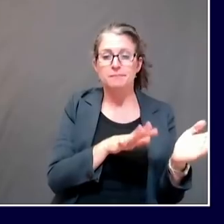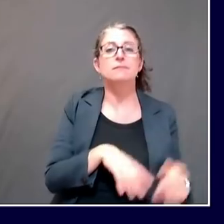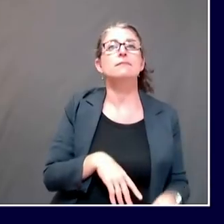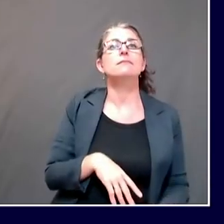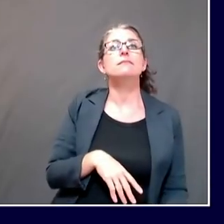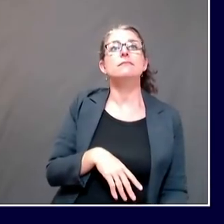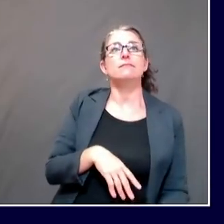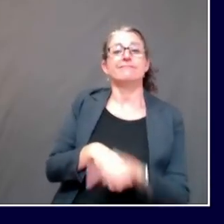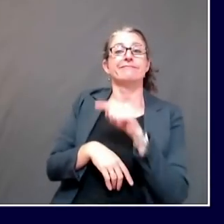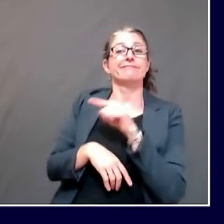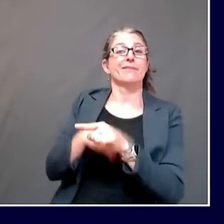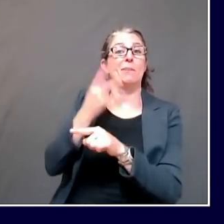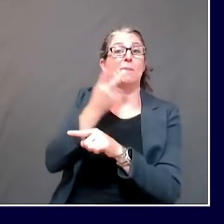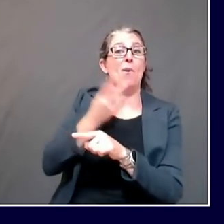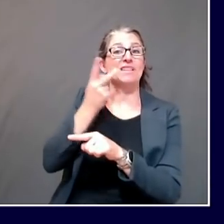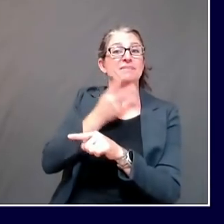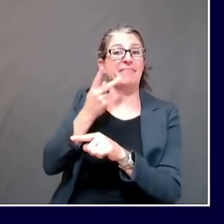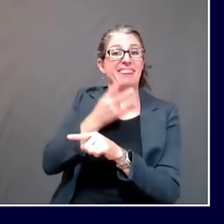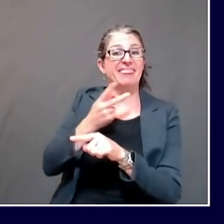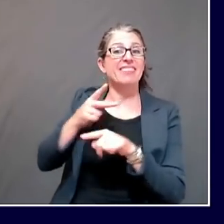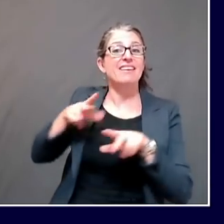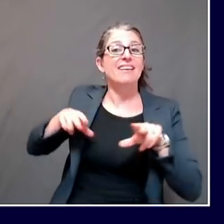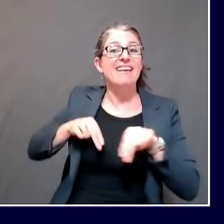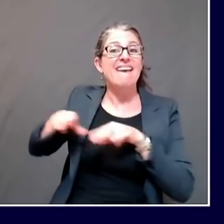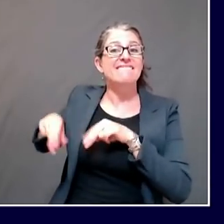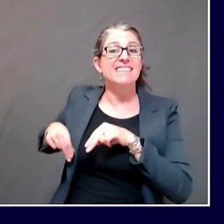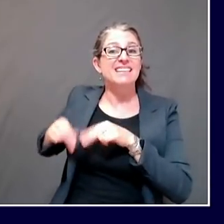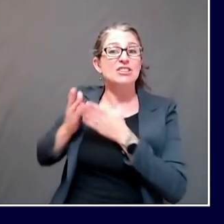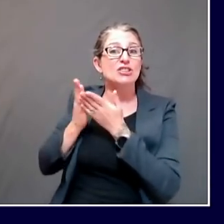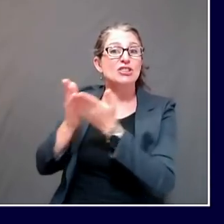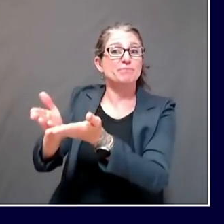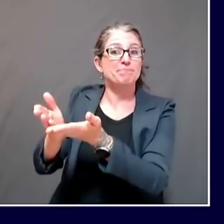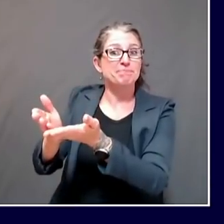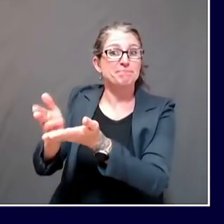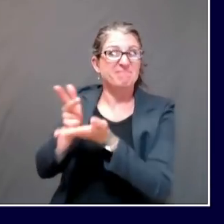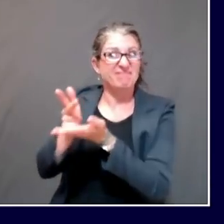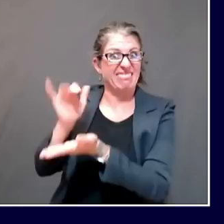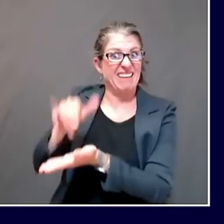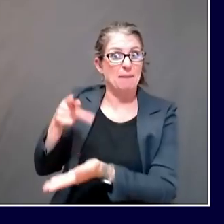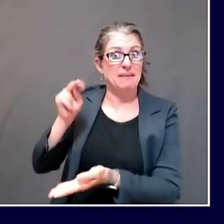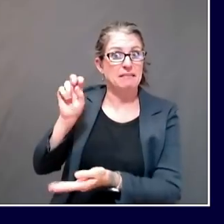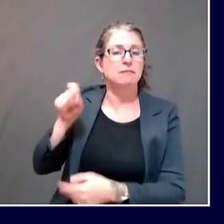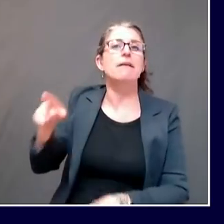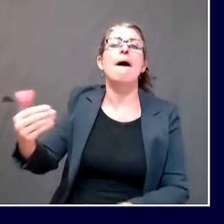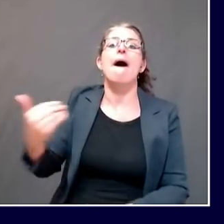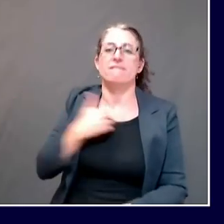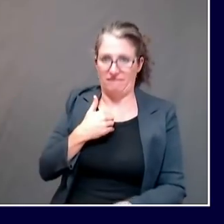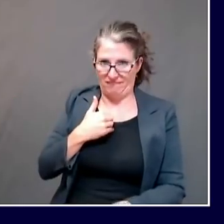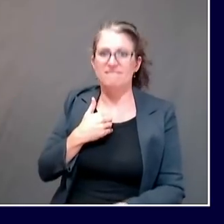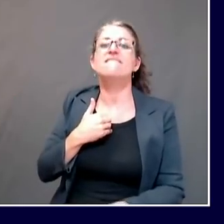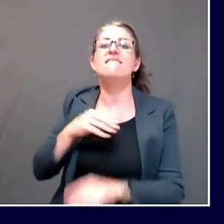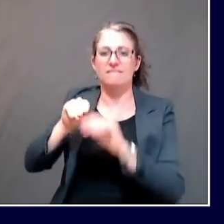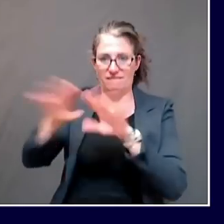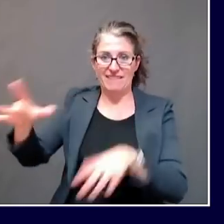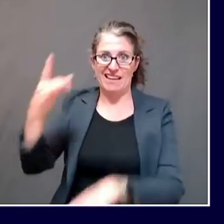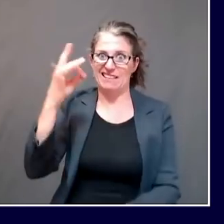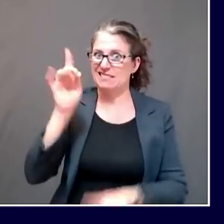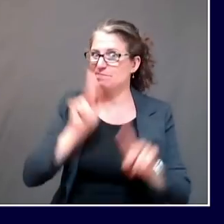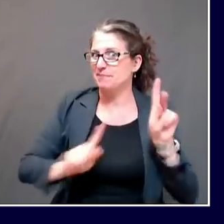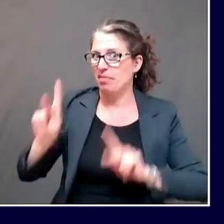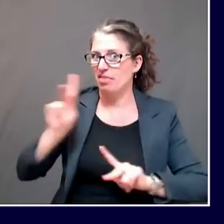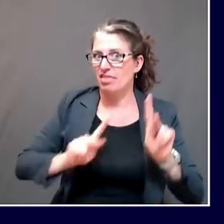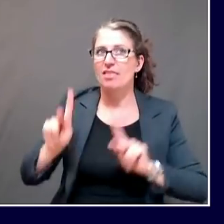the Portsmouth Naval Shipyard, where there are a total right now of 18 cases, all of which are laboratory